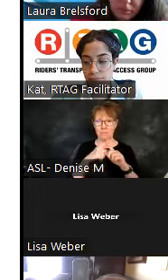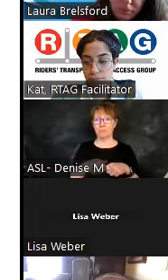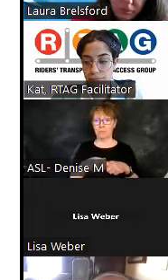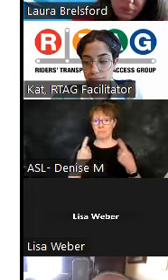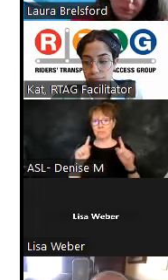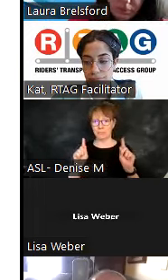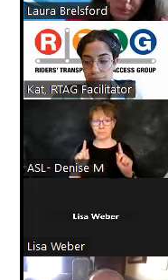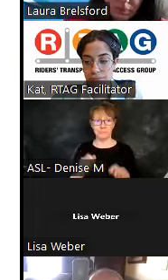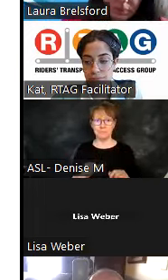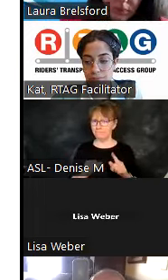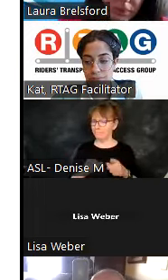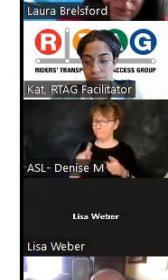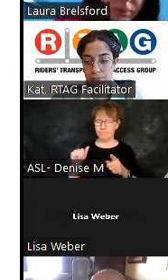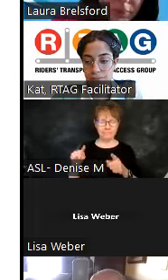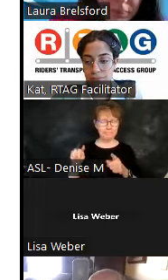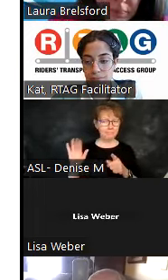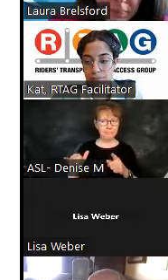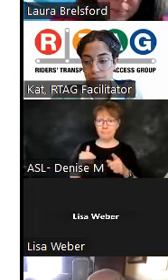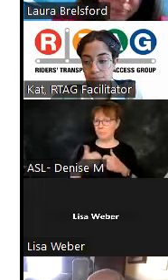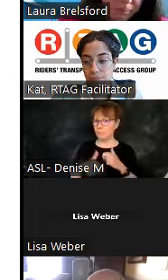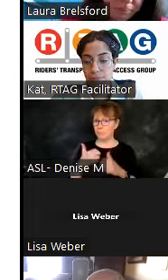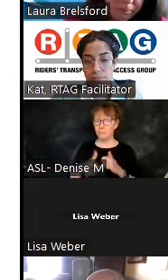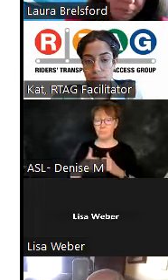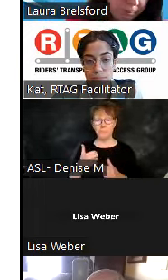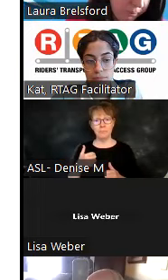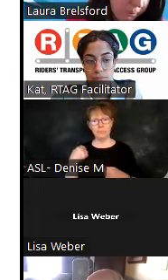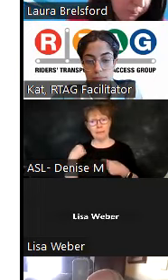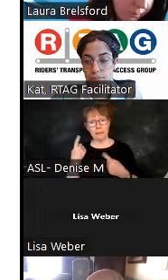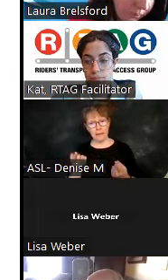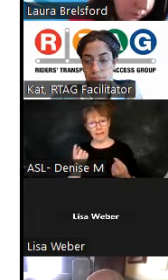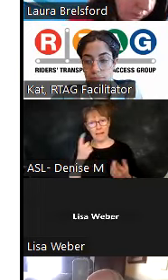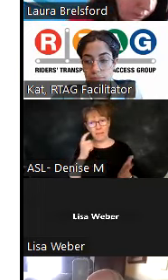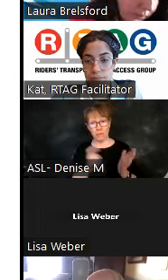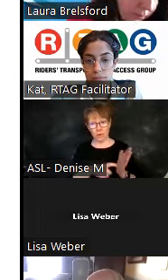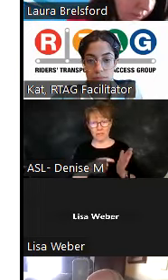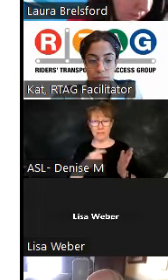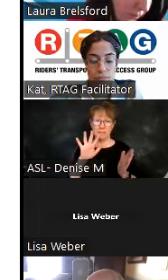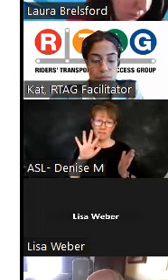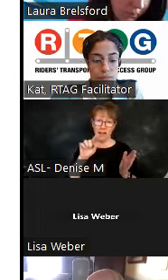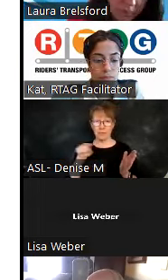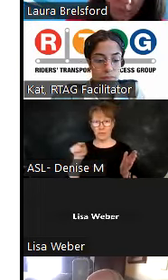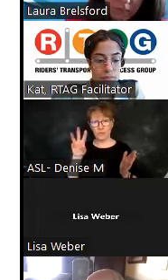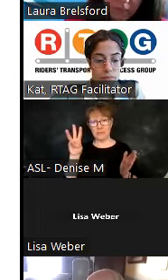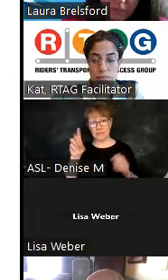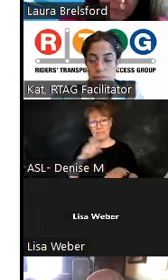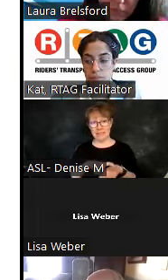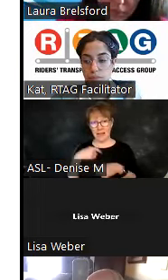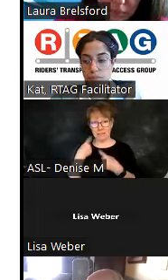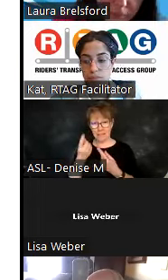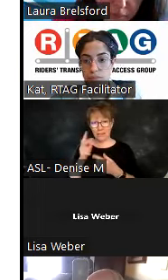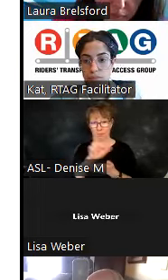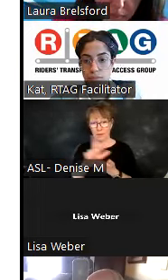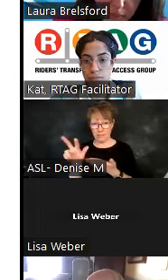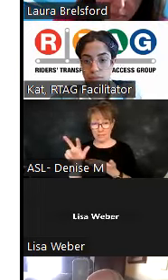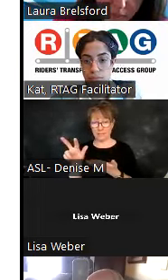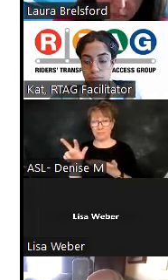I've noticed this has happened like probably 6 times in the last 3 weeks, where I get a time